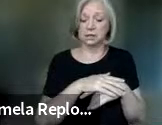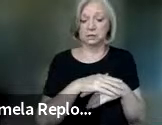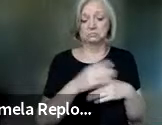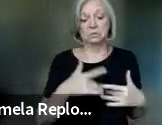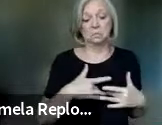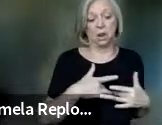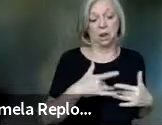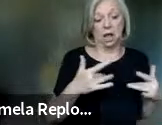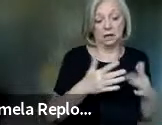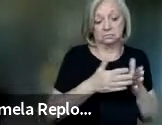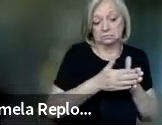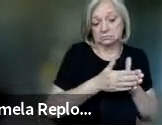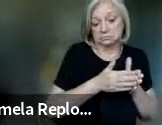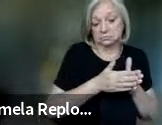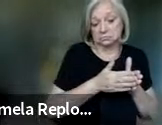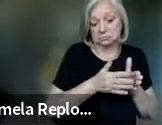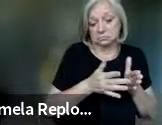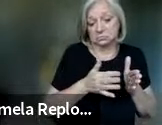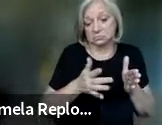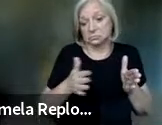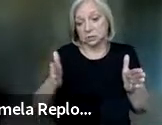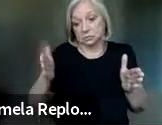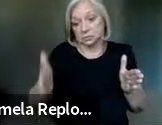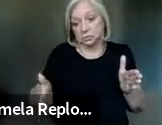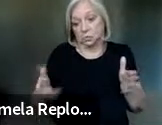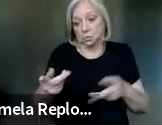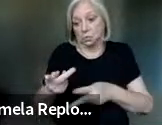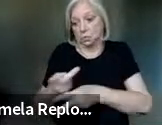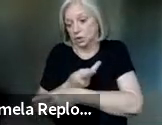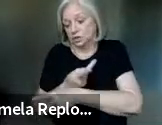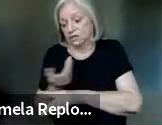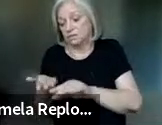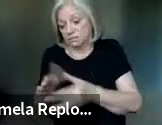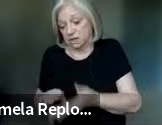very severe and even fatal, caused by a virus often called